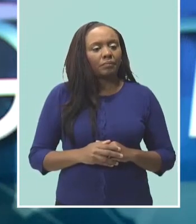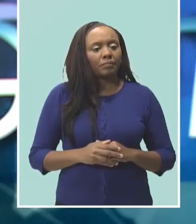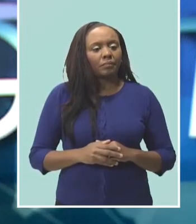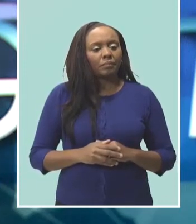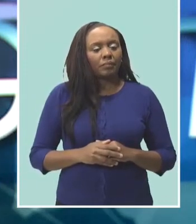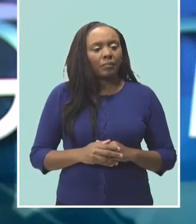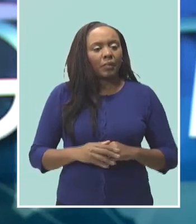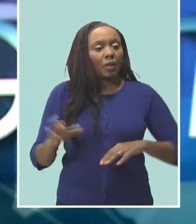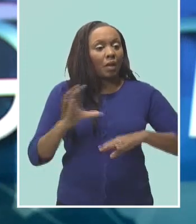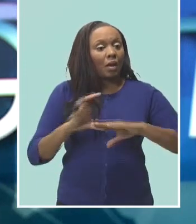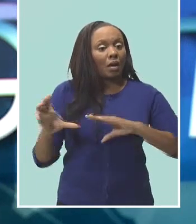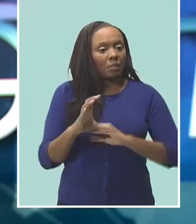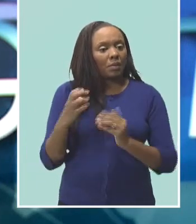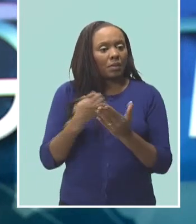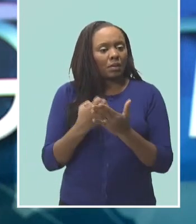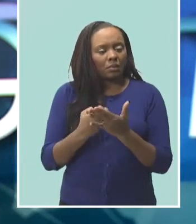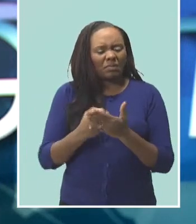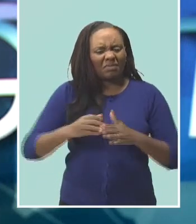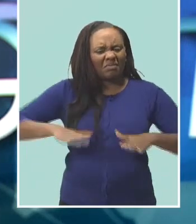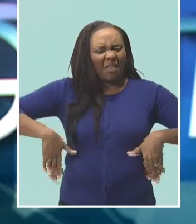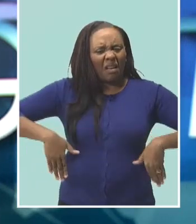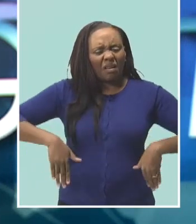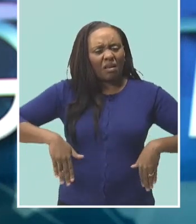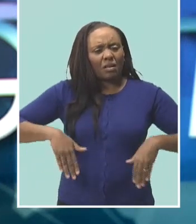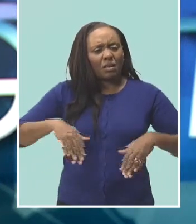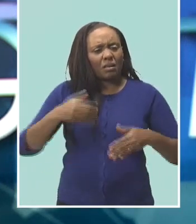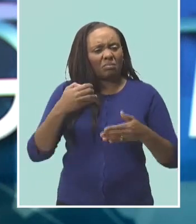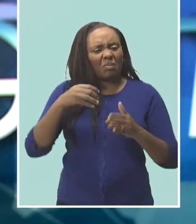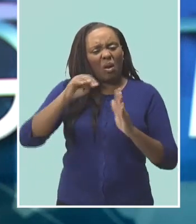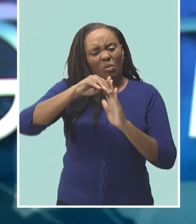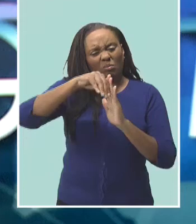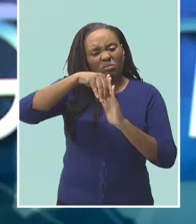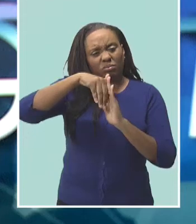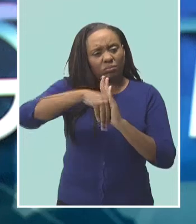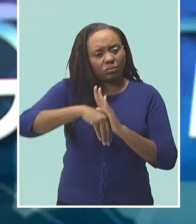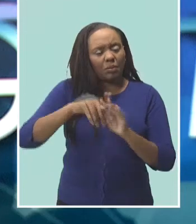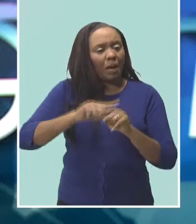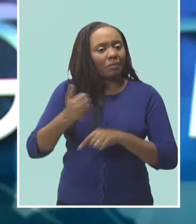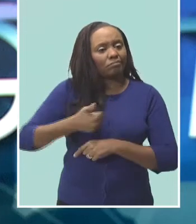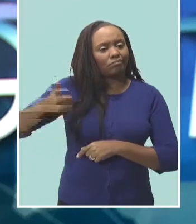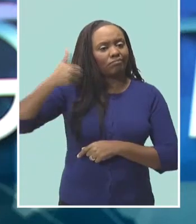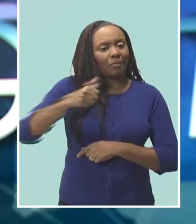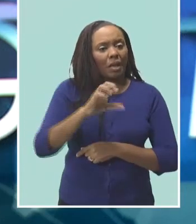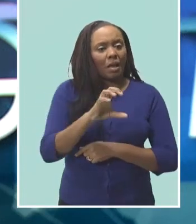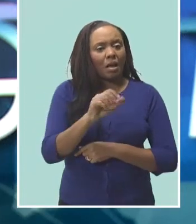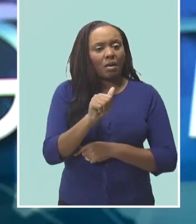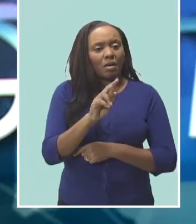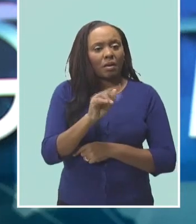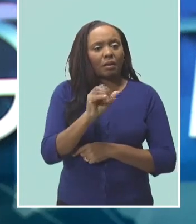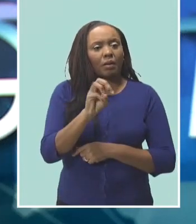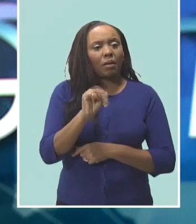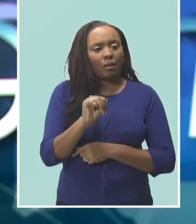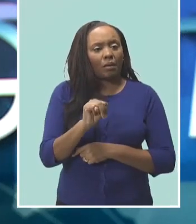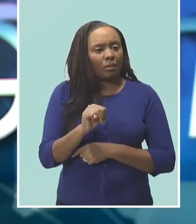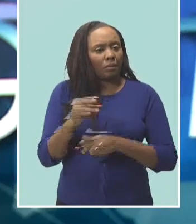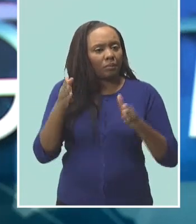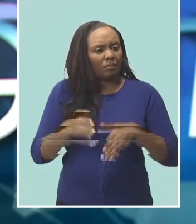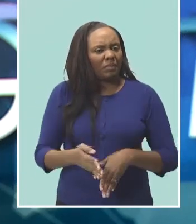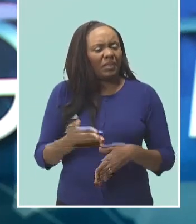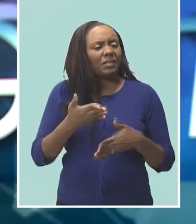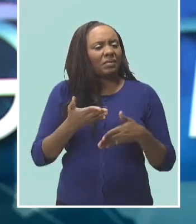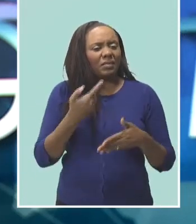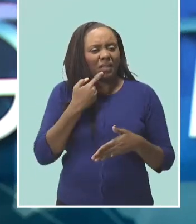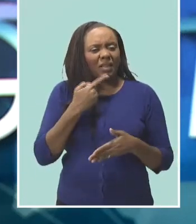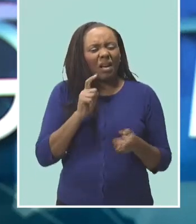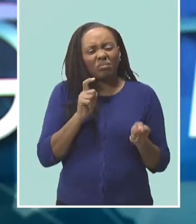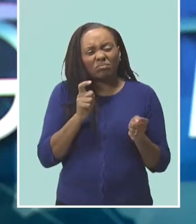Although Caribbean economies are not yet in recession, a senior CARICOM official suggests they are transitioning to that phase. According